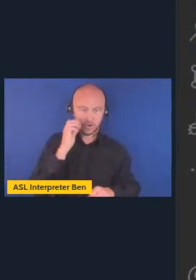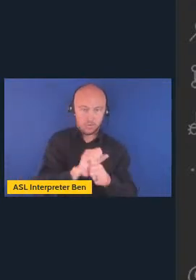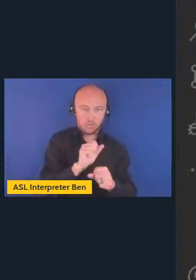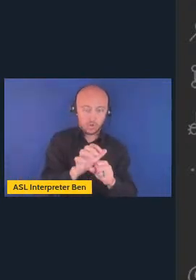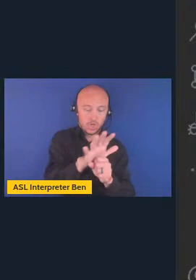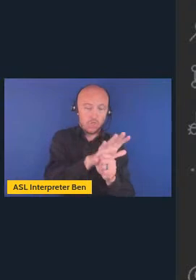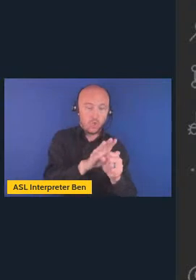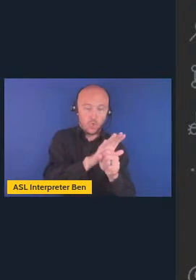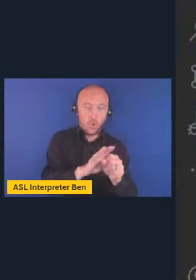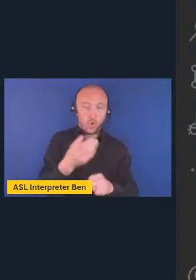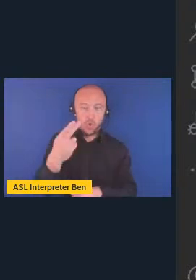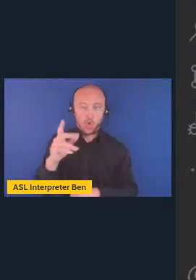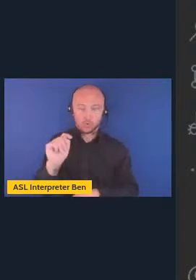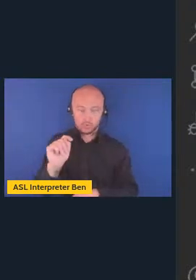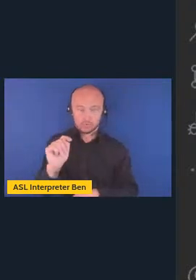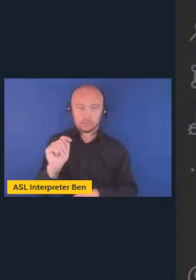localhost.